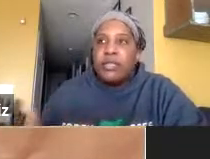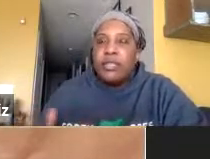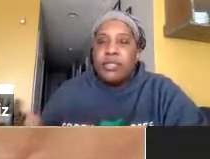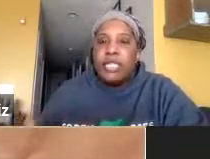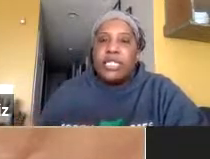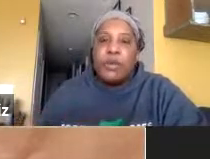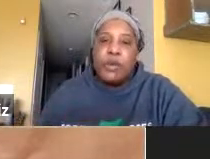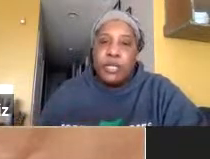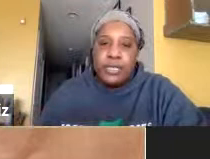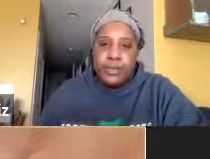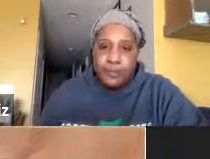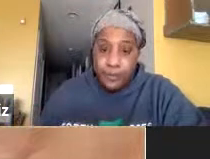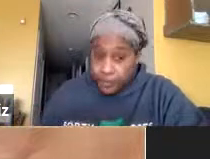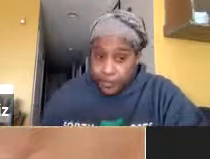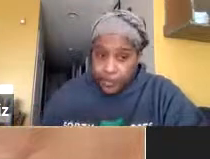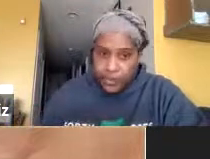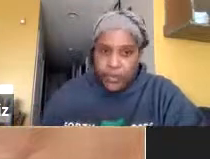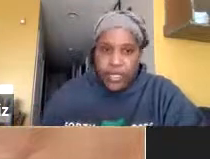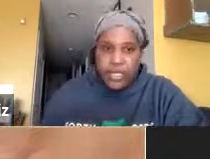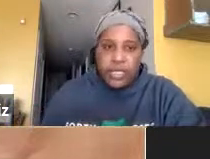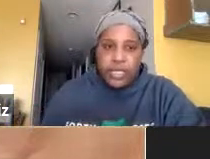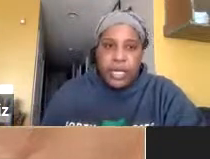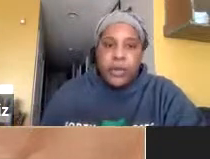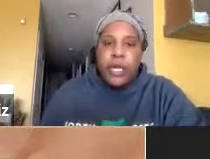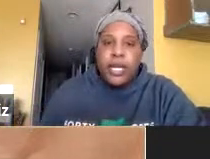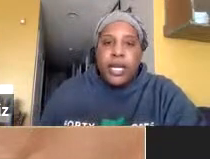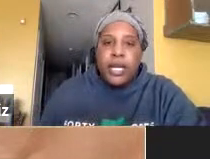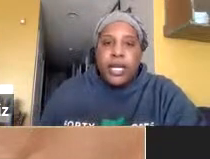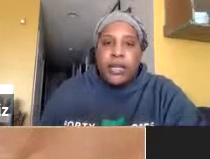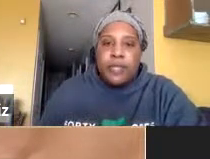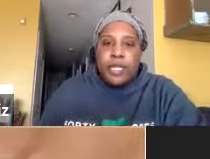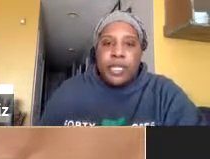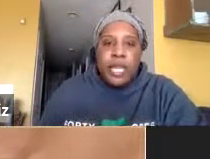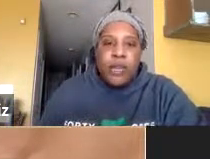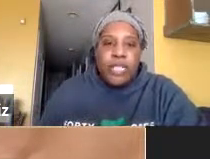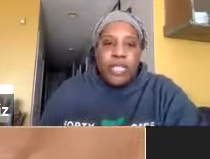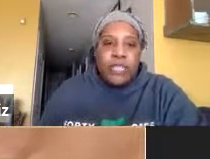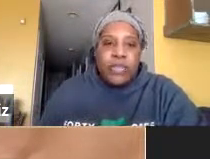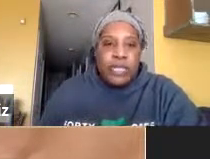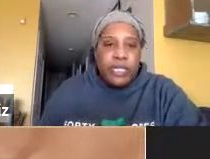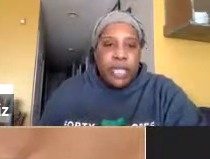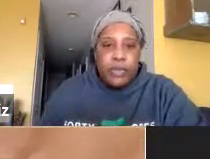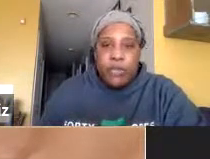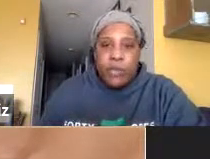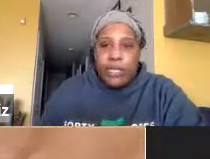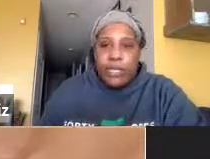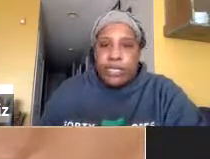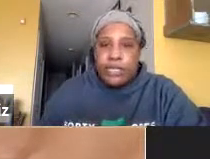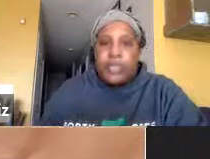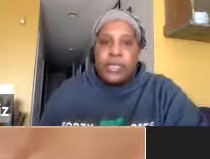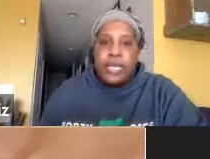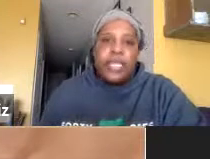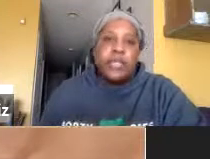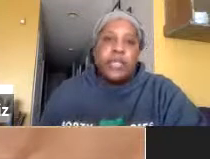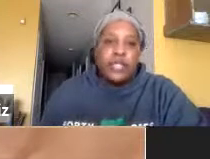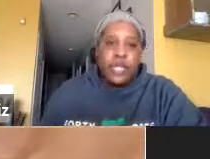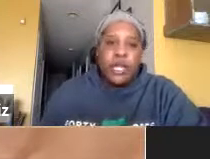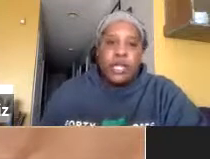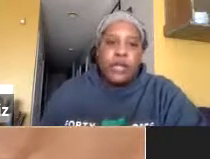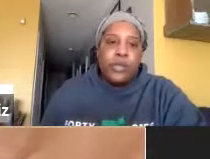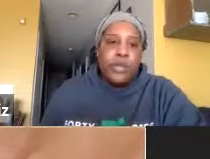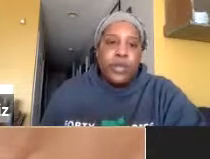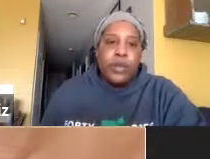these neighborhoods? So kind of wanted to give you an example of what this looks like here